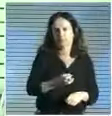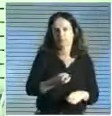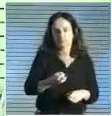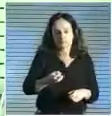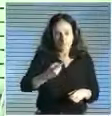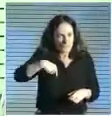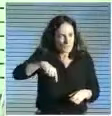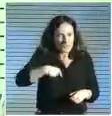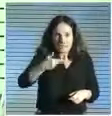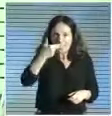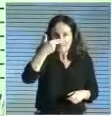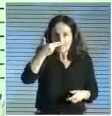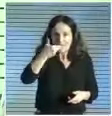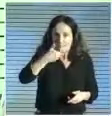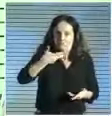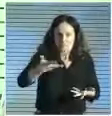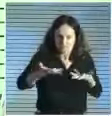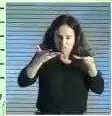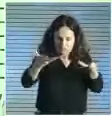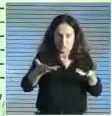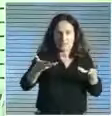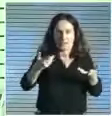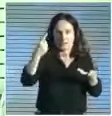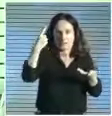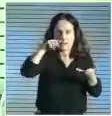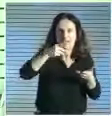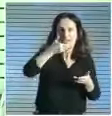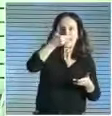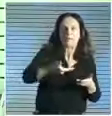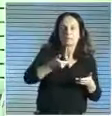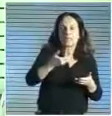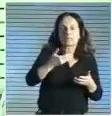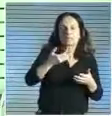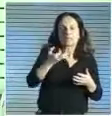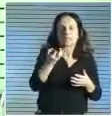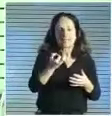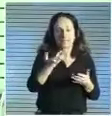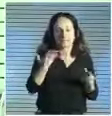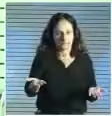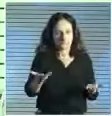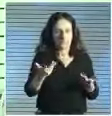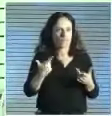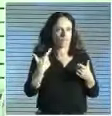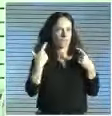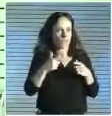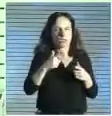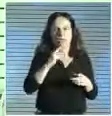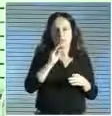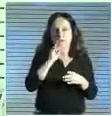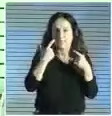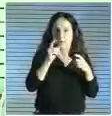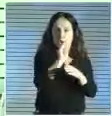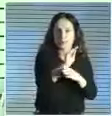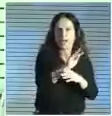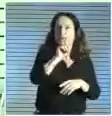is relevant. So, and I'm saying hospitality industry, but I'm also meaning the bigger system around hospitality.